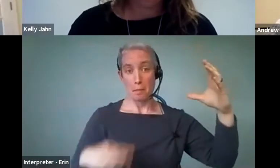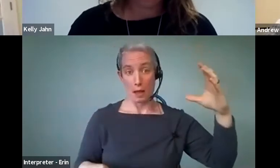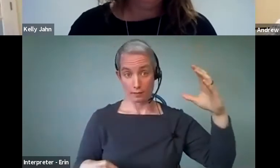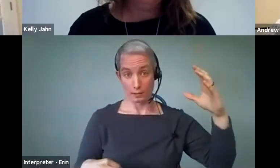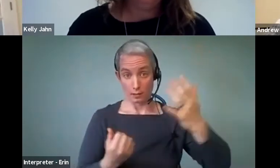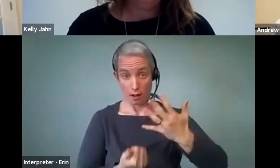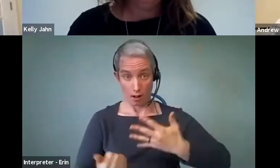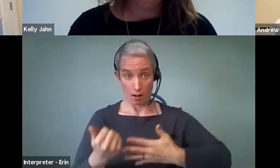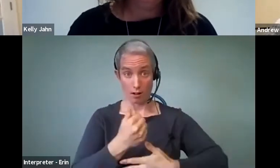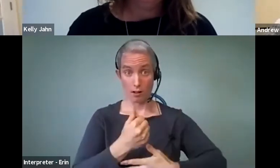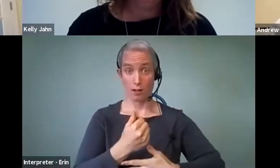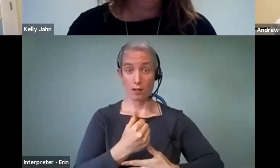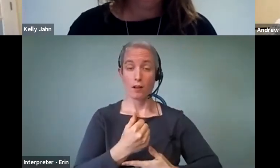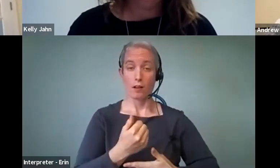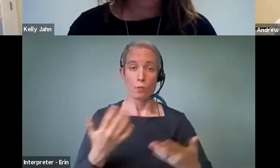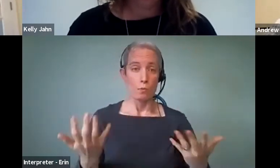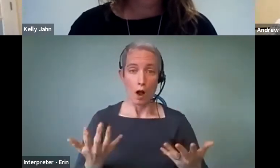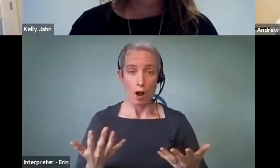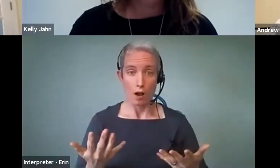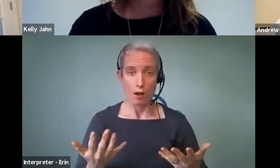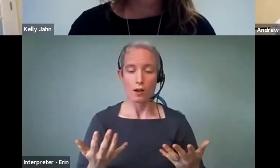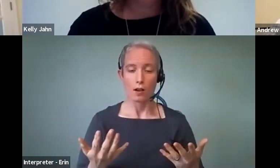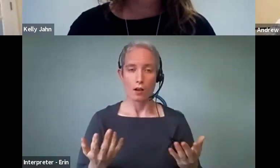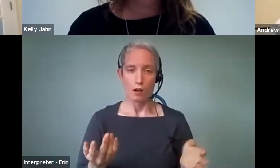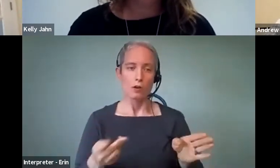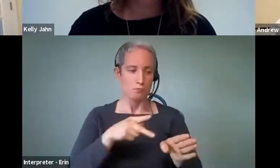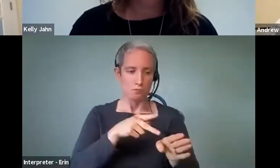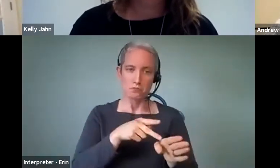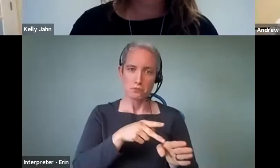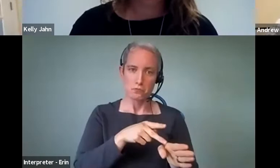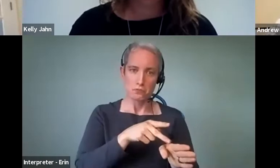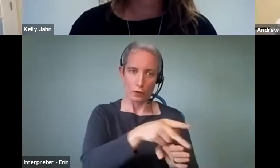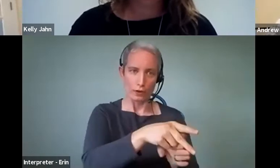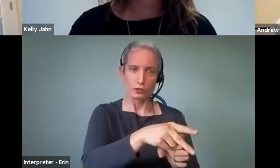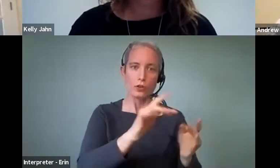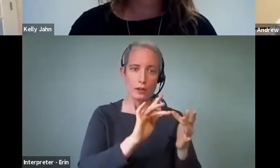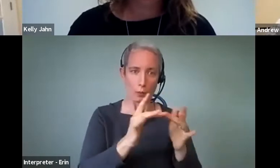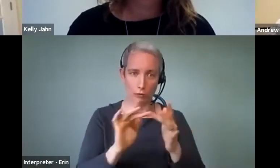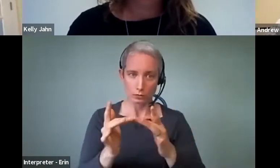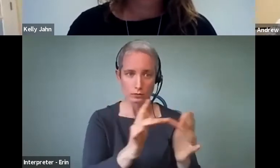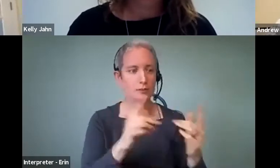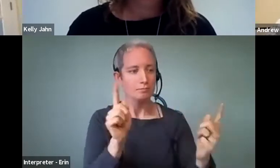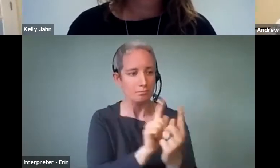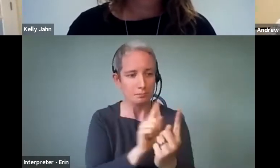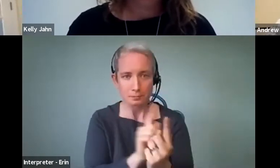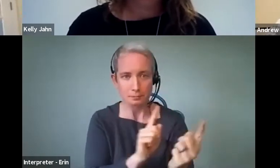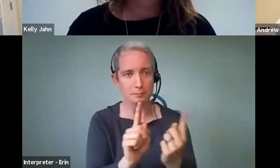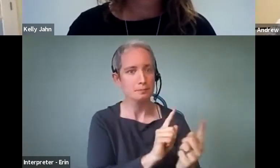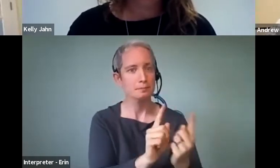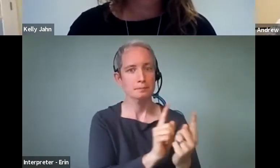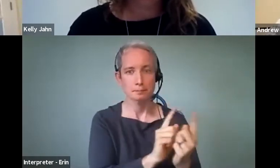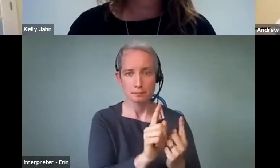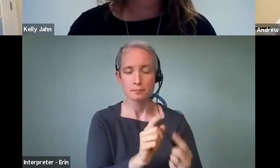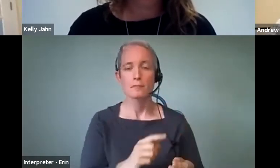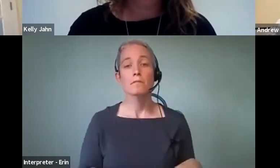the advantages of that, are of course professional. You have your professional network and you get to meet newer people. But then